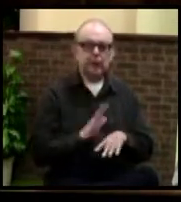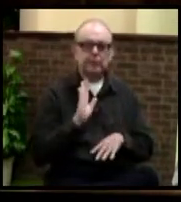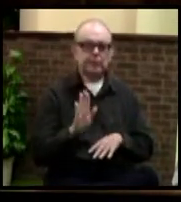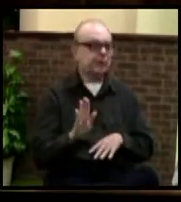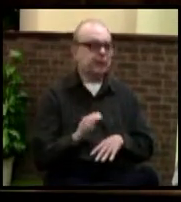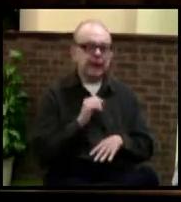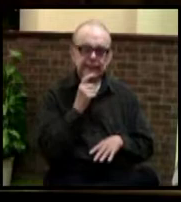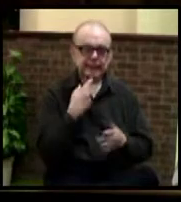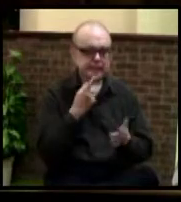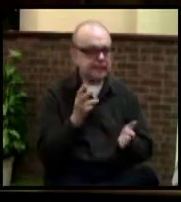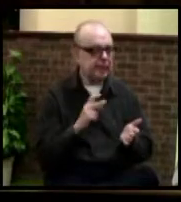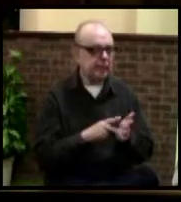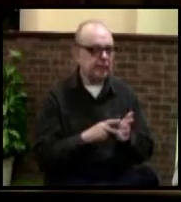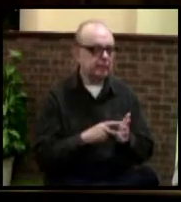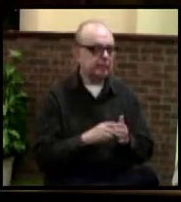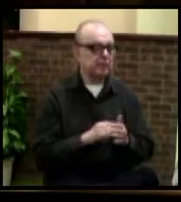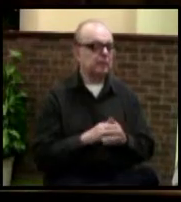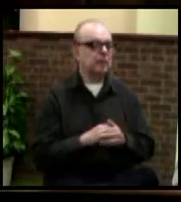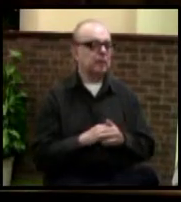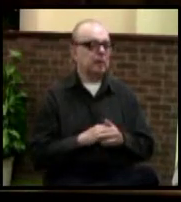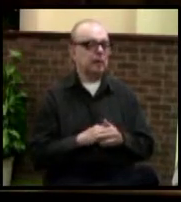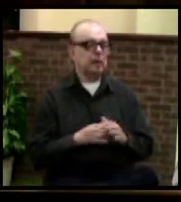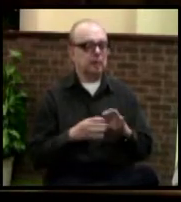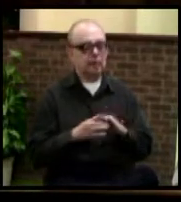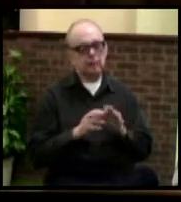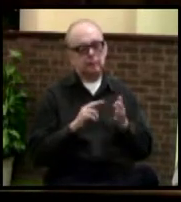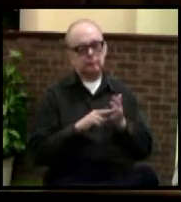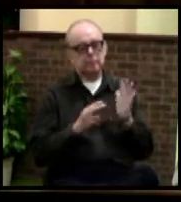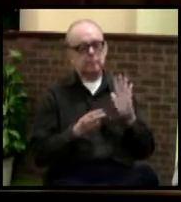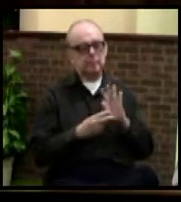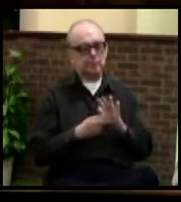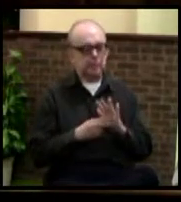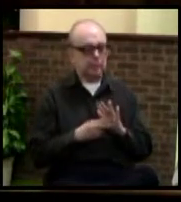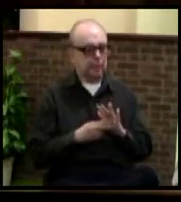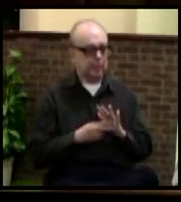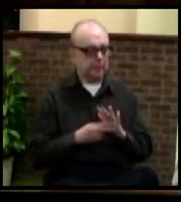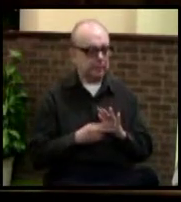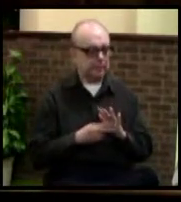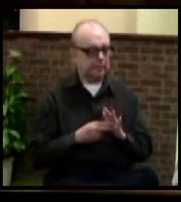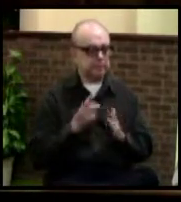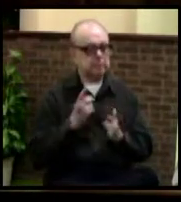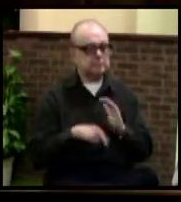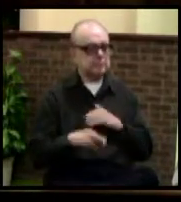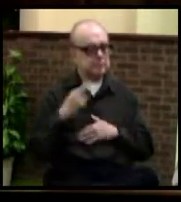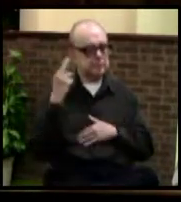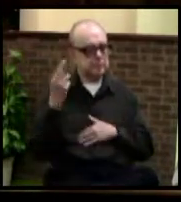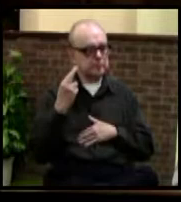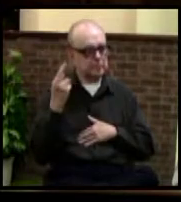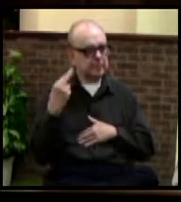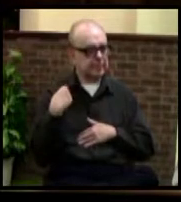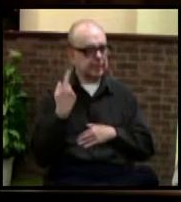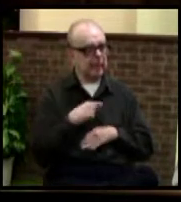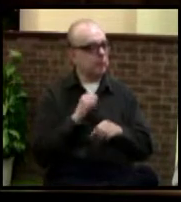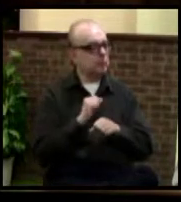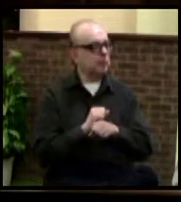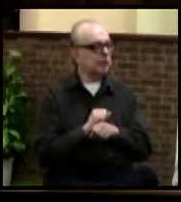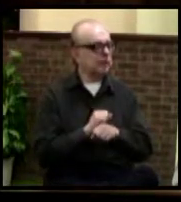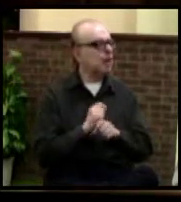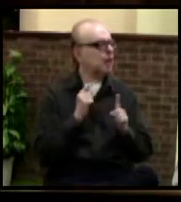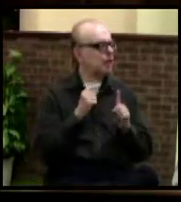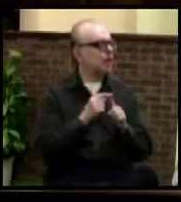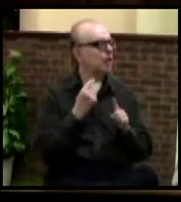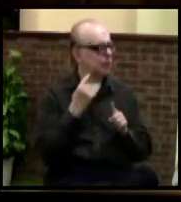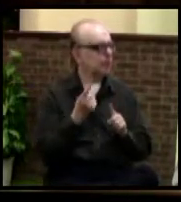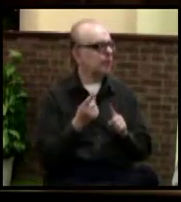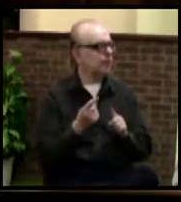own. And that's not what he's saying. Unity means, what is the purpose that we're working